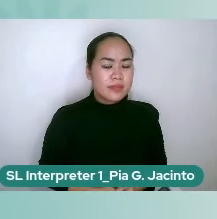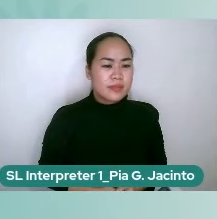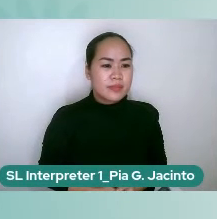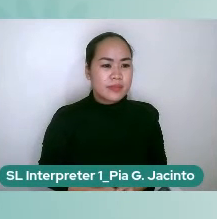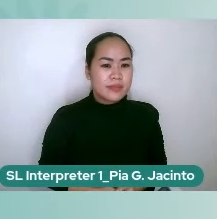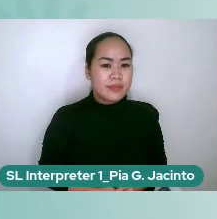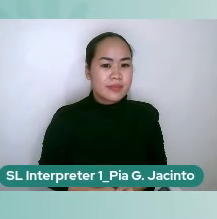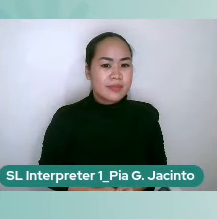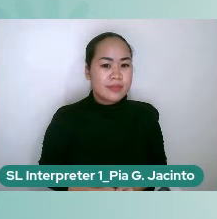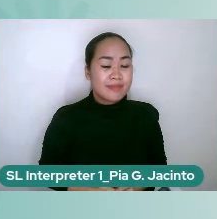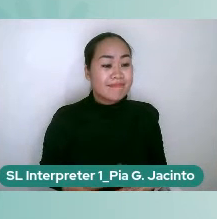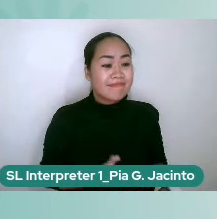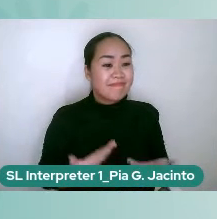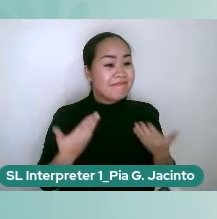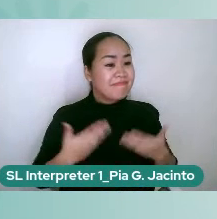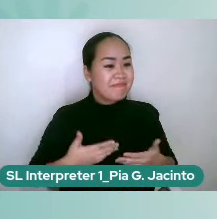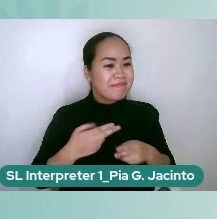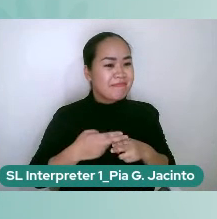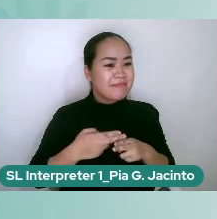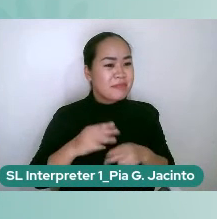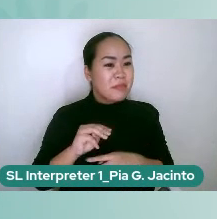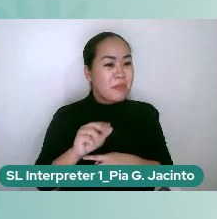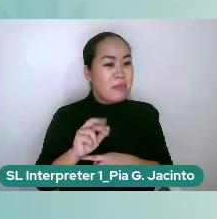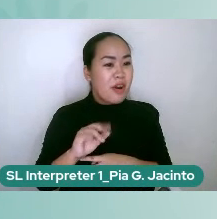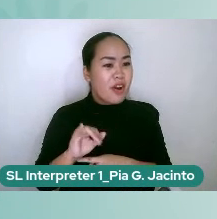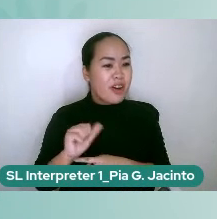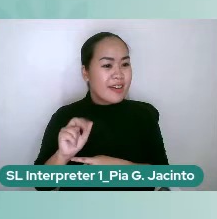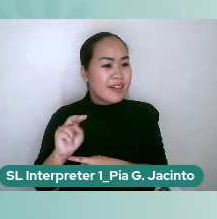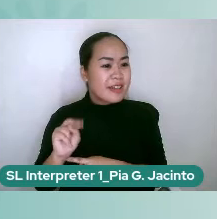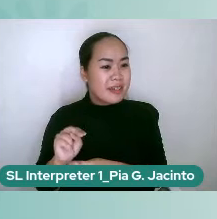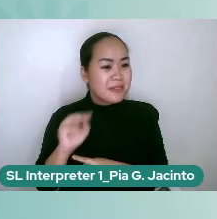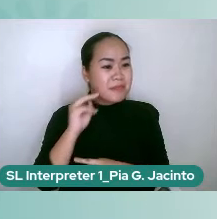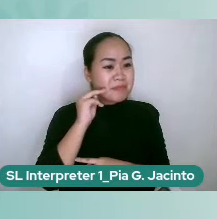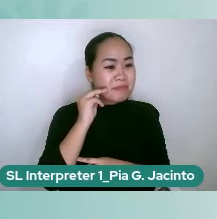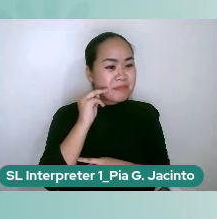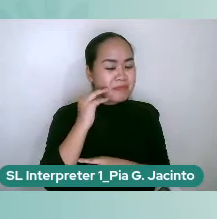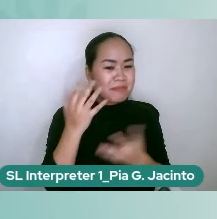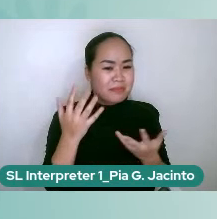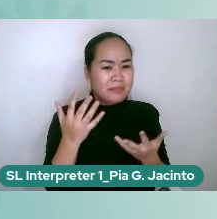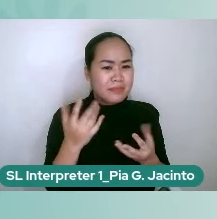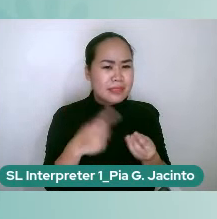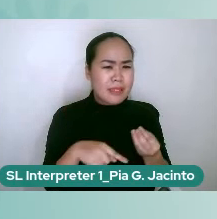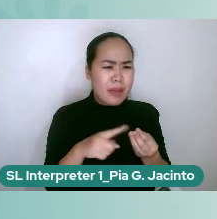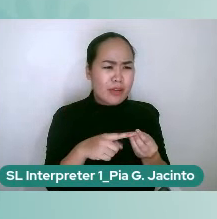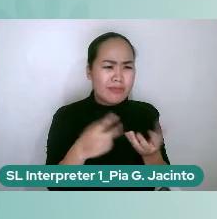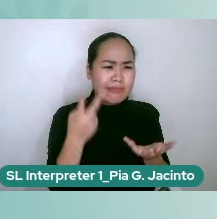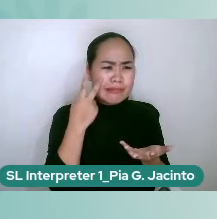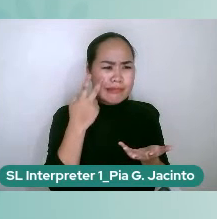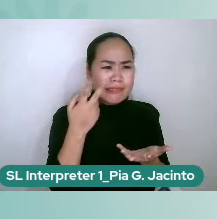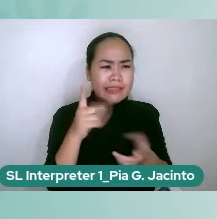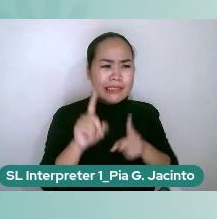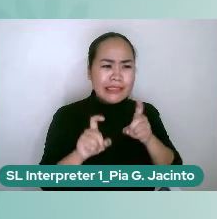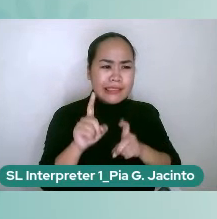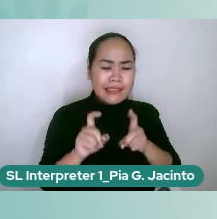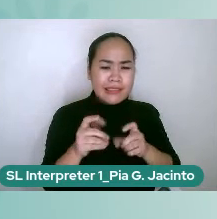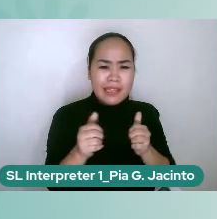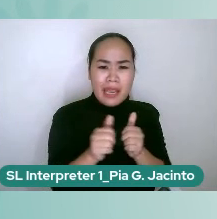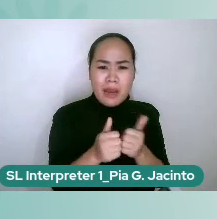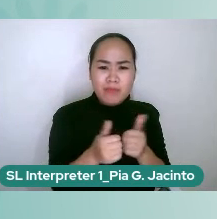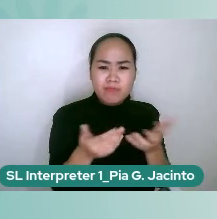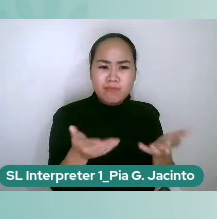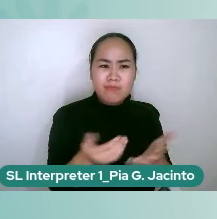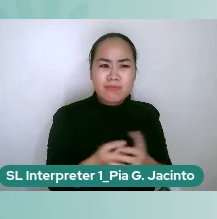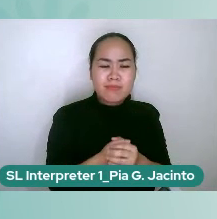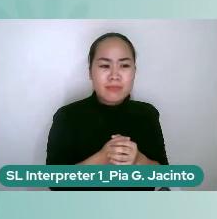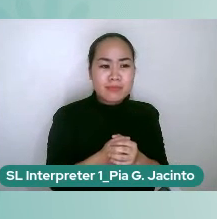Hi, I'm Marion Saville. I've been asked to talk to you today about new tools to support cervical screening in resource-limited settings.